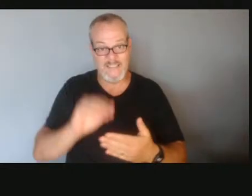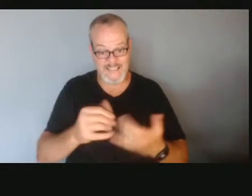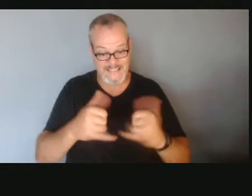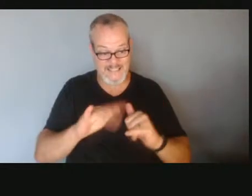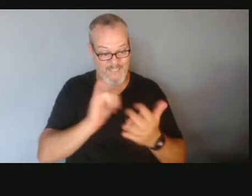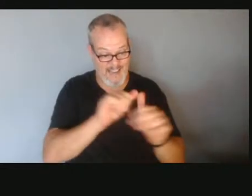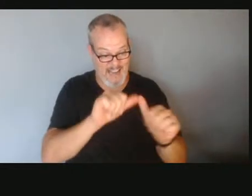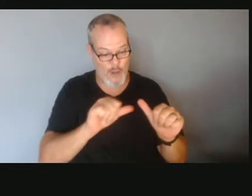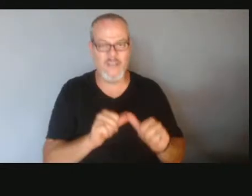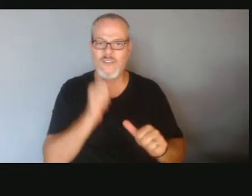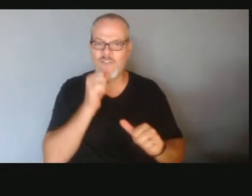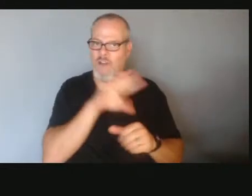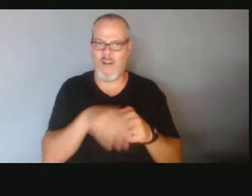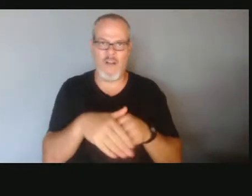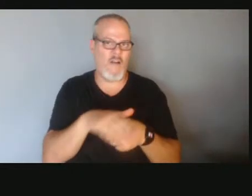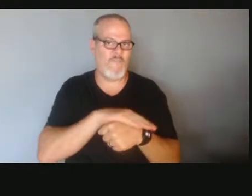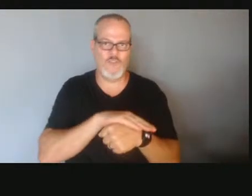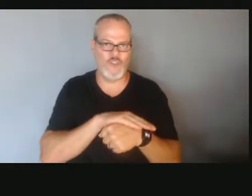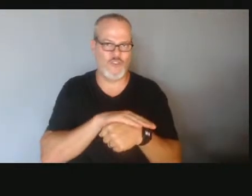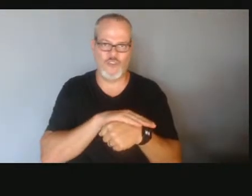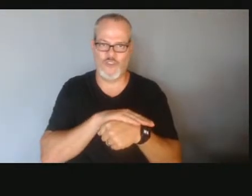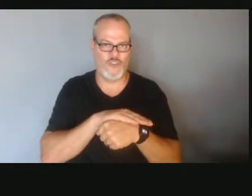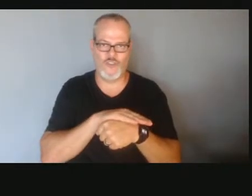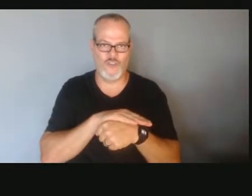that is not as covered.